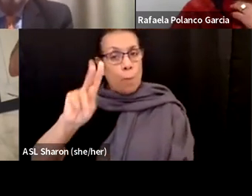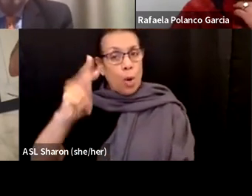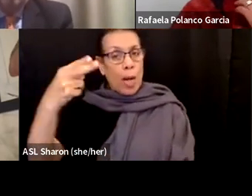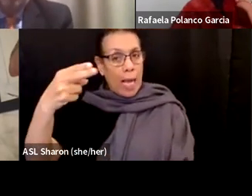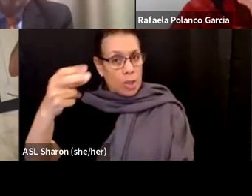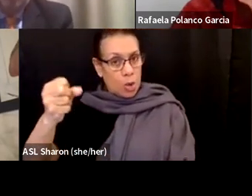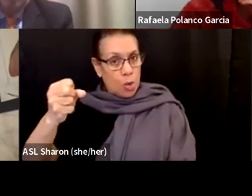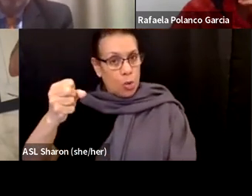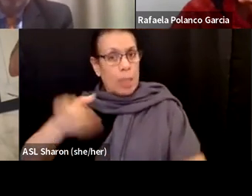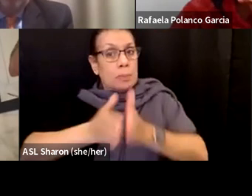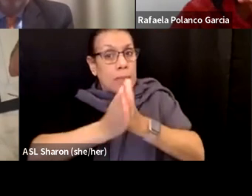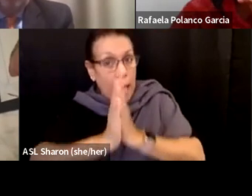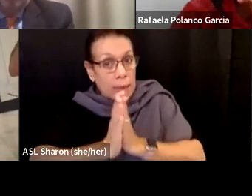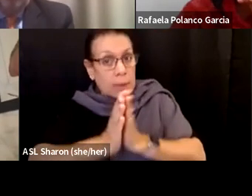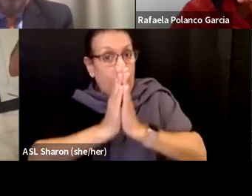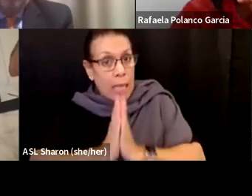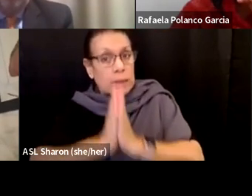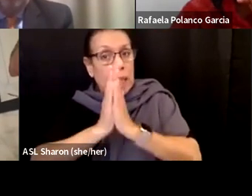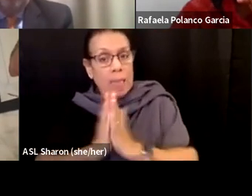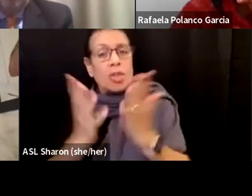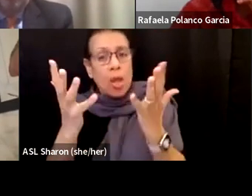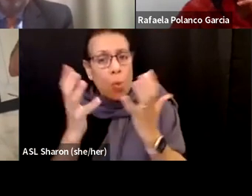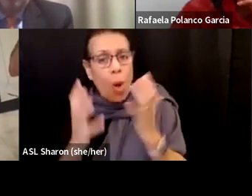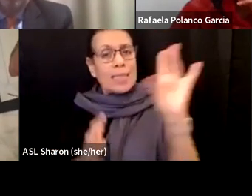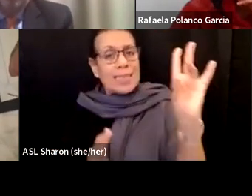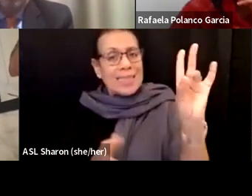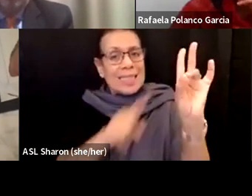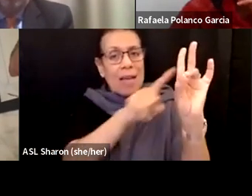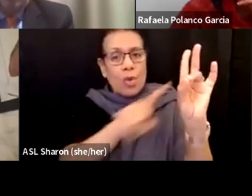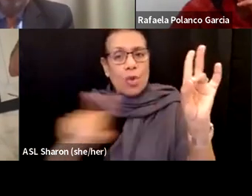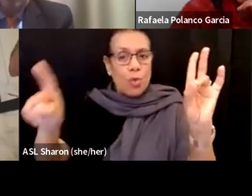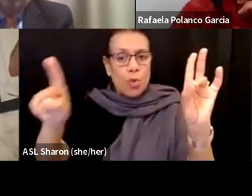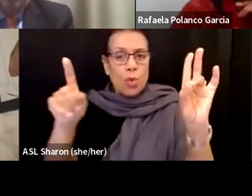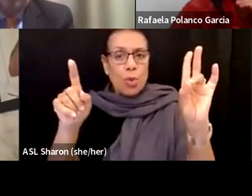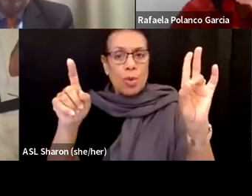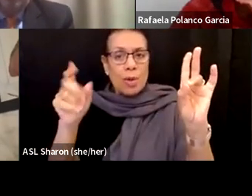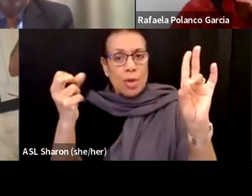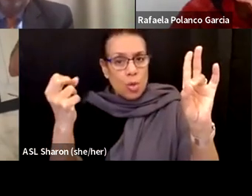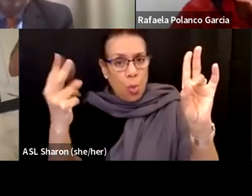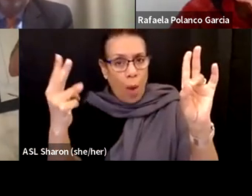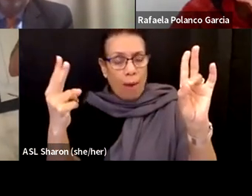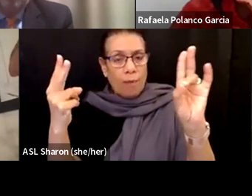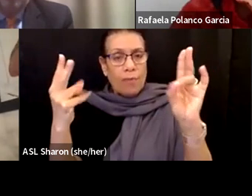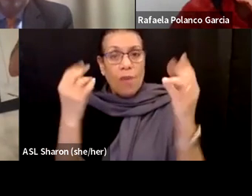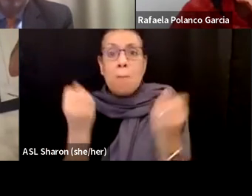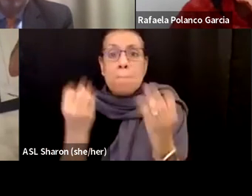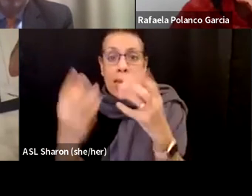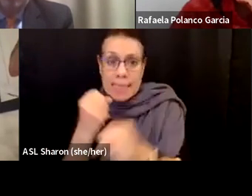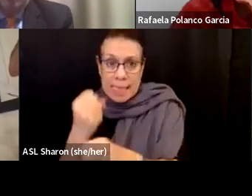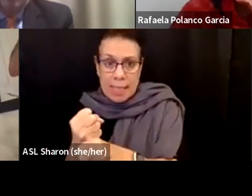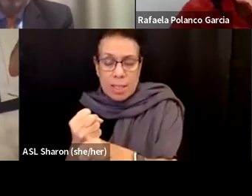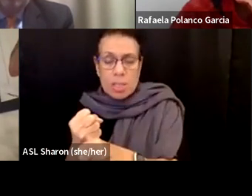requesting to go seven through eight for several years now working in conjunction